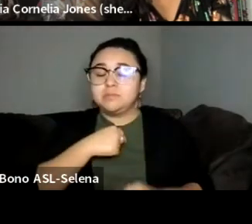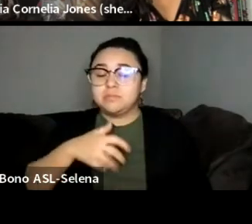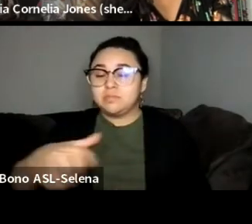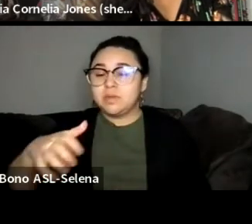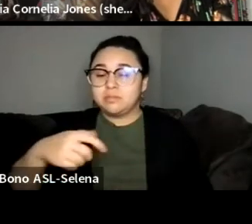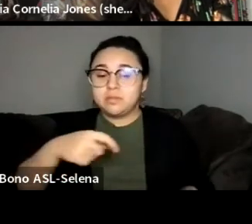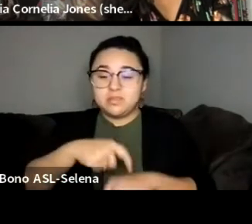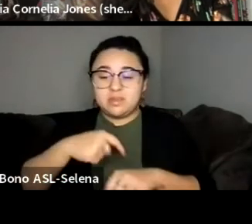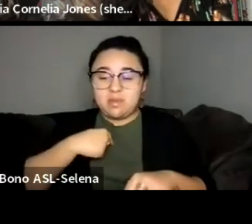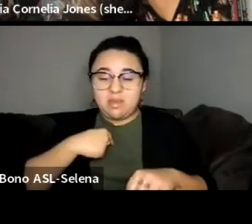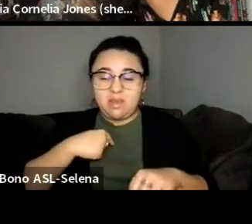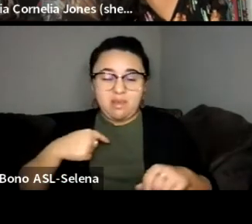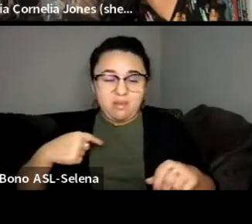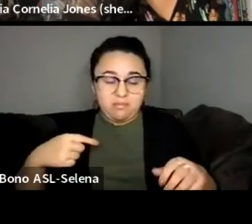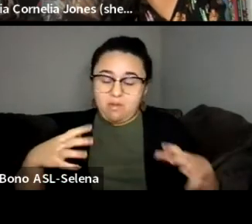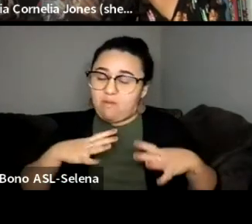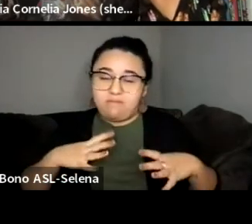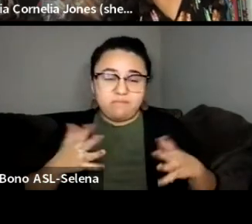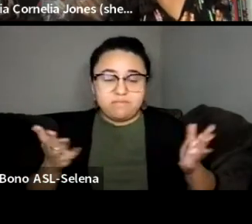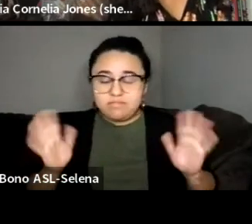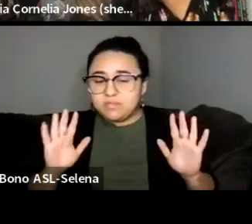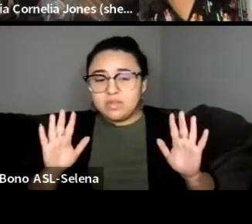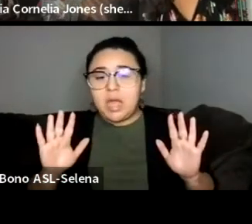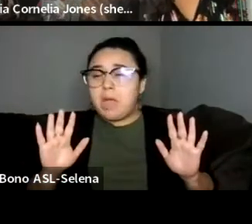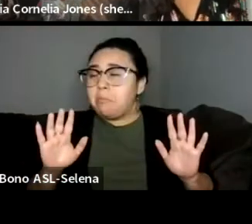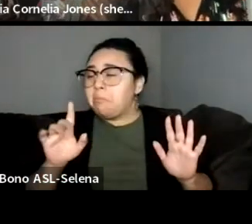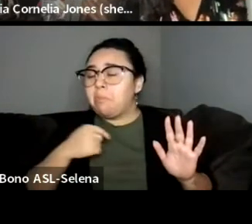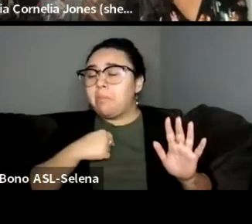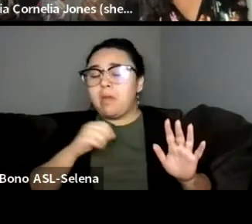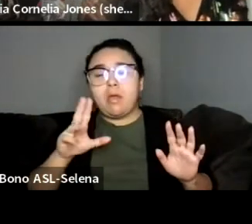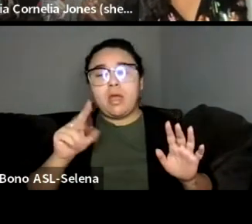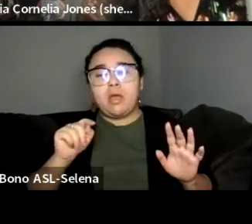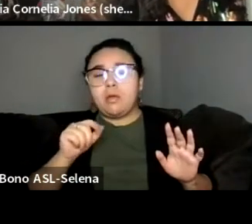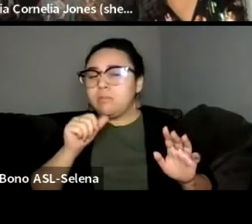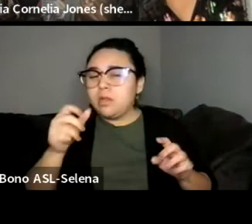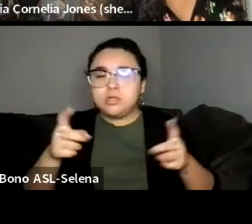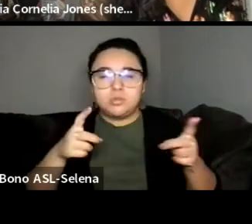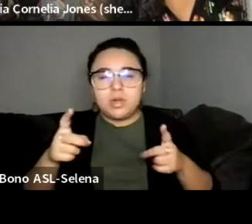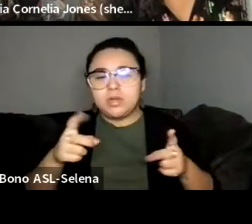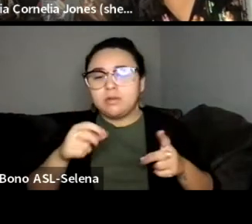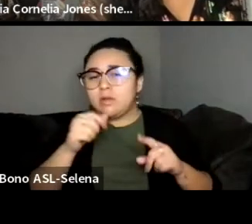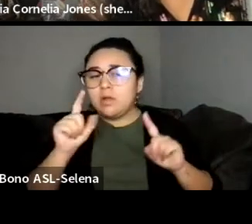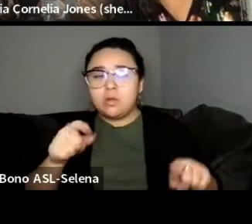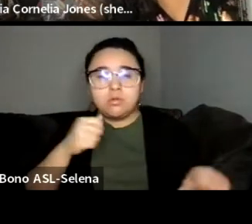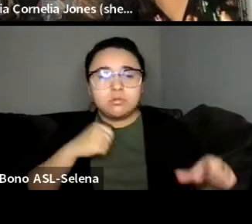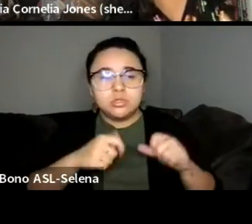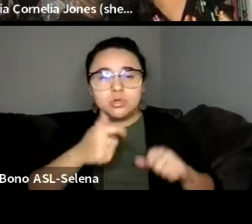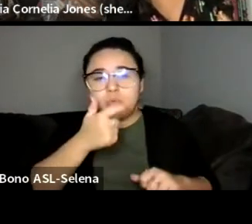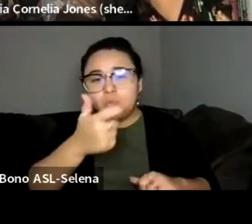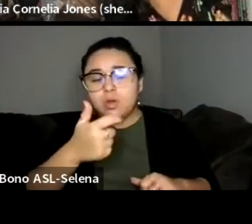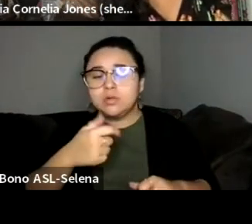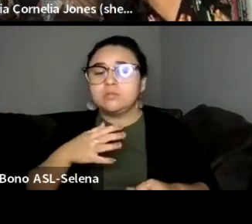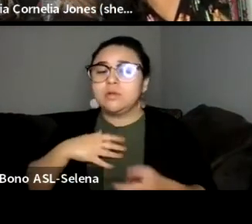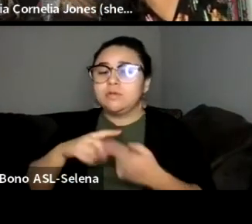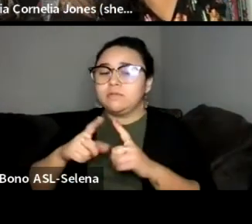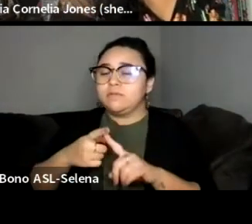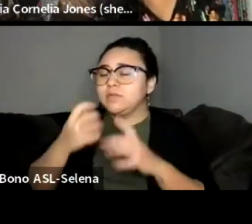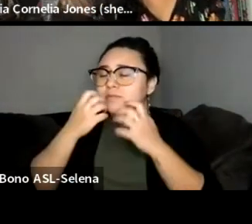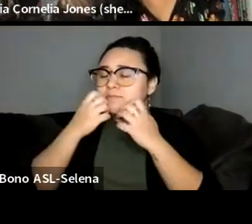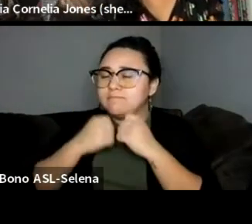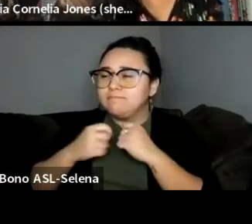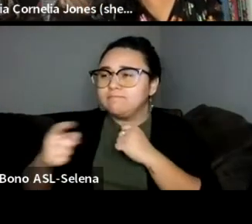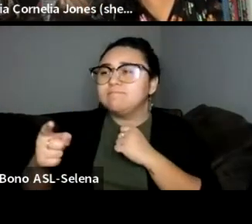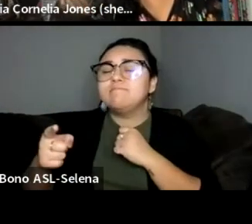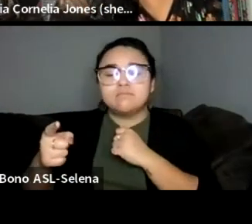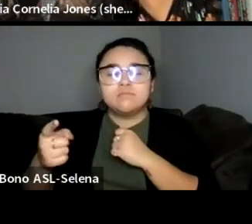I'm not directing. I'm not going to do anything. And I'm not even going to see shows. And my dear, dear, dear friend, Allison Heishman, who I went to college